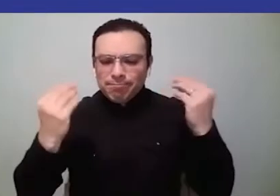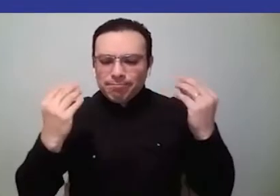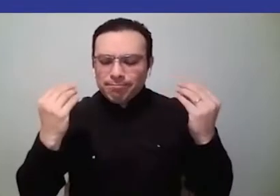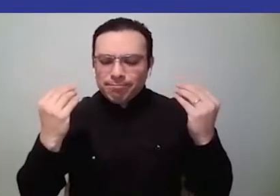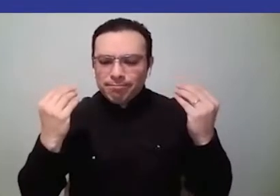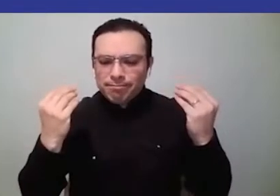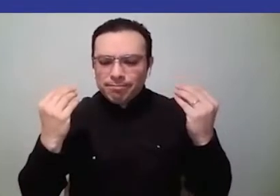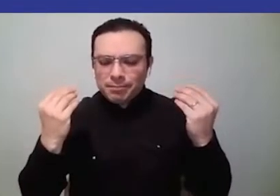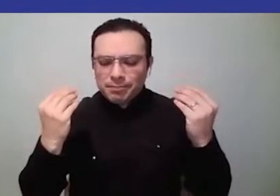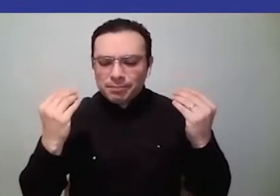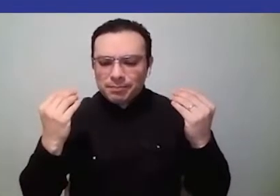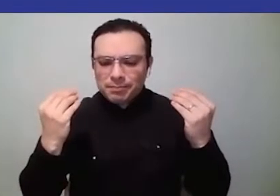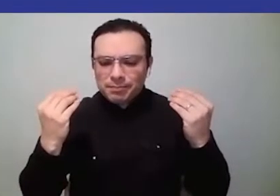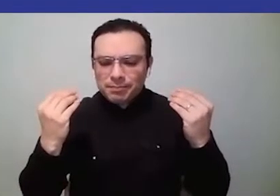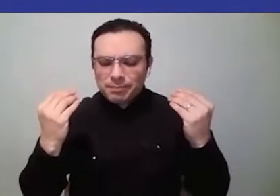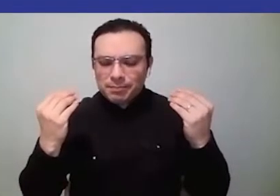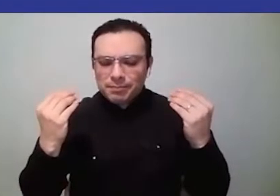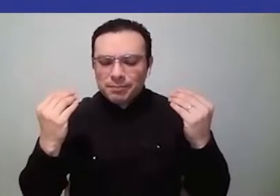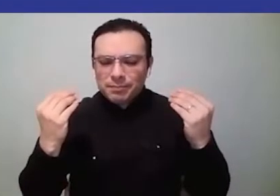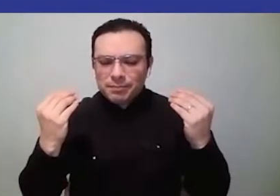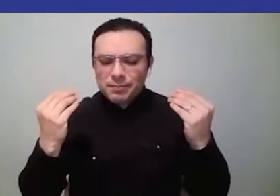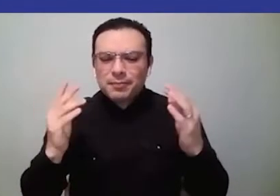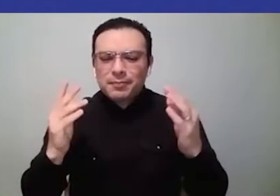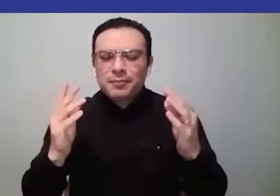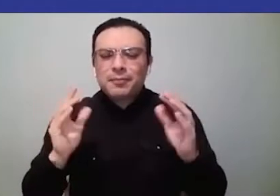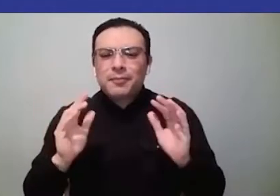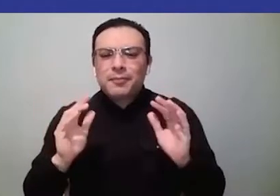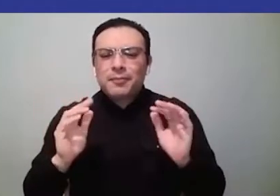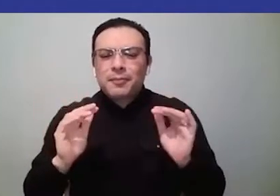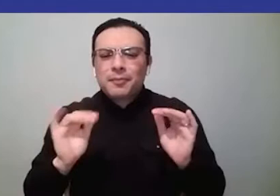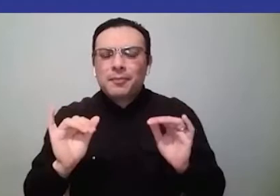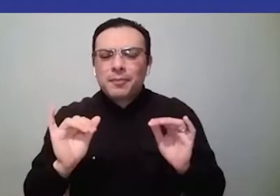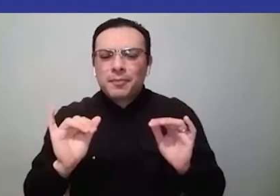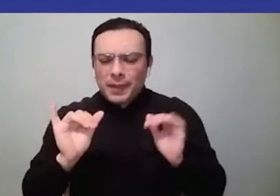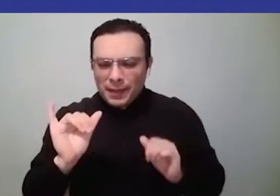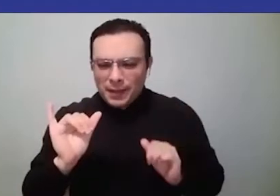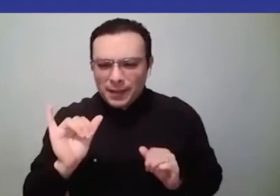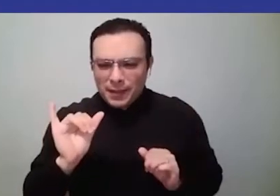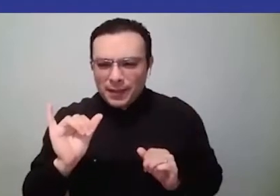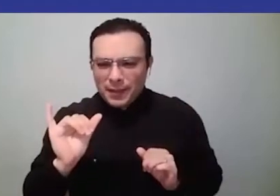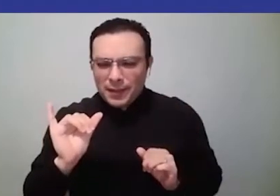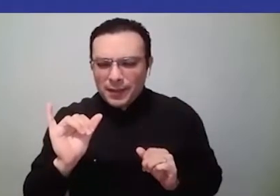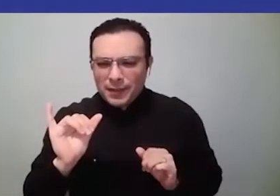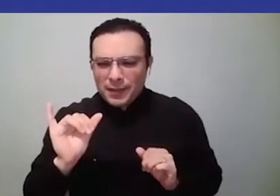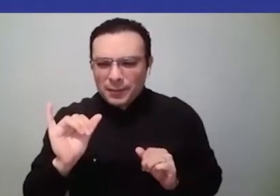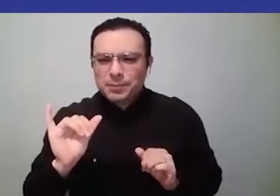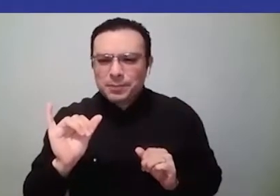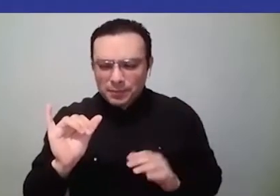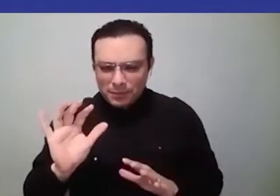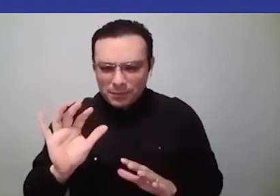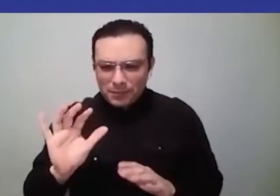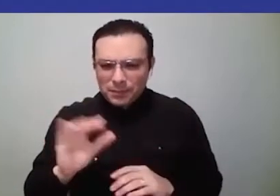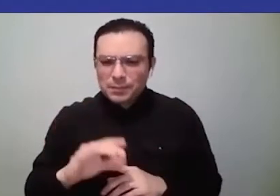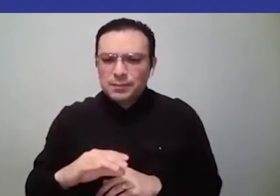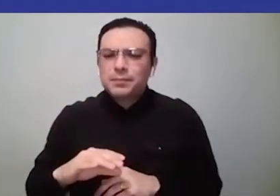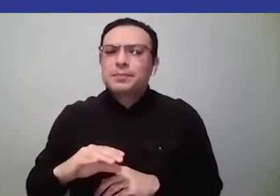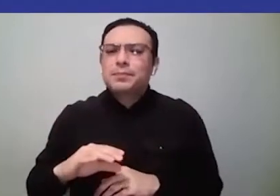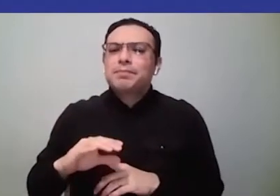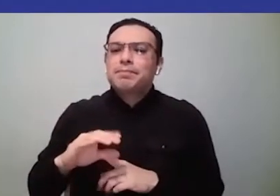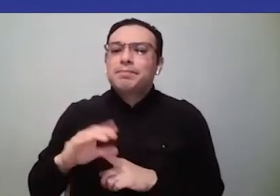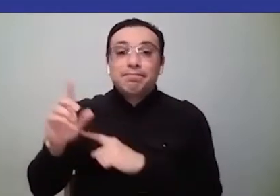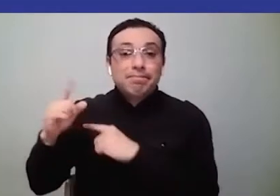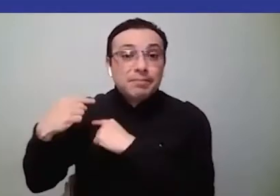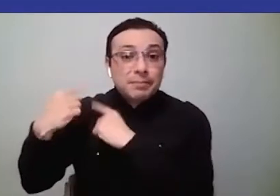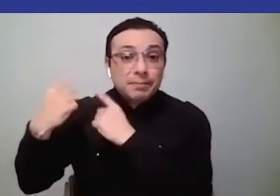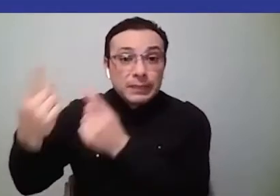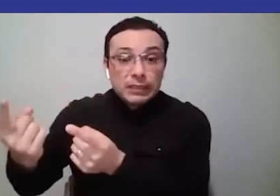we are seeing and then finding ways through the colonial logics and legacies in an archive, right? And